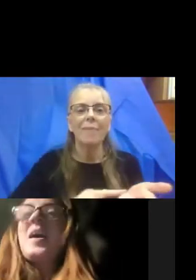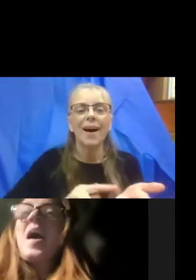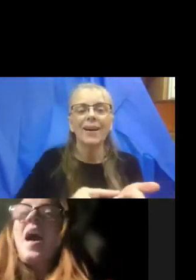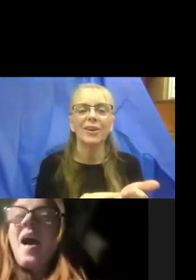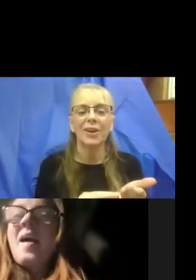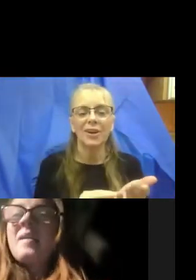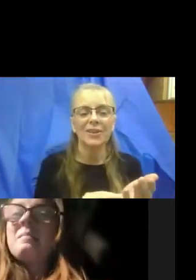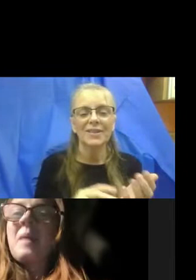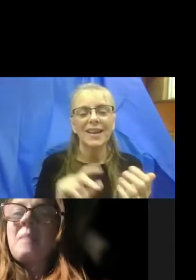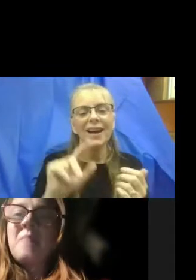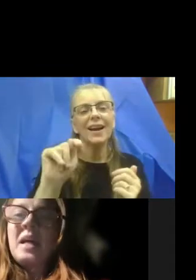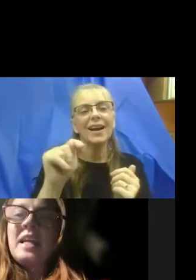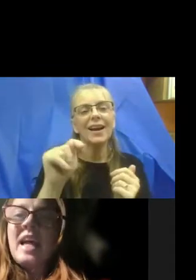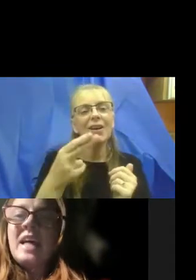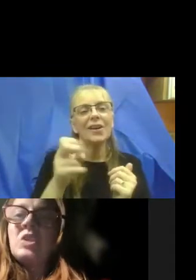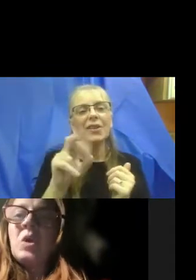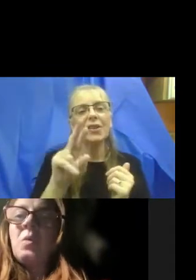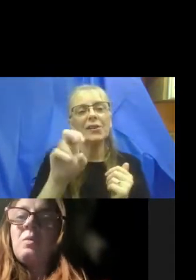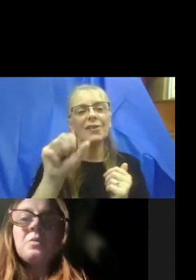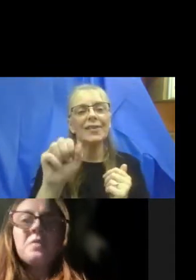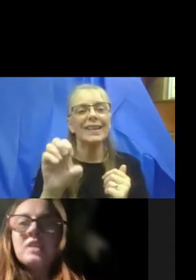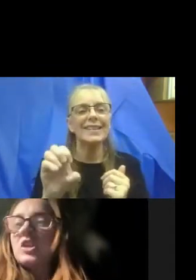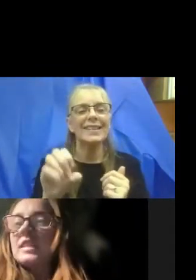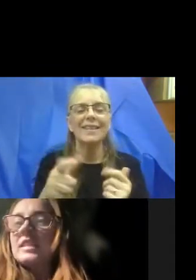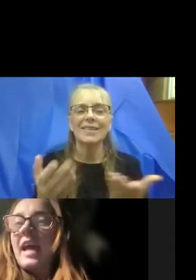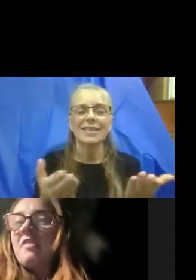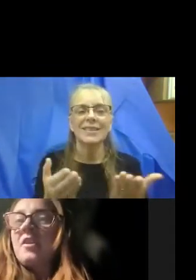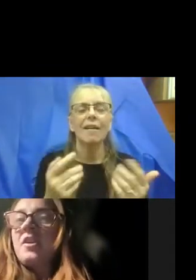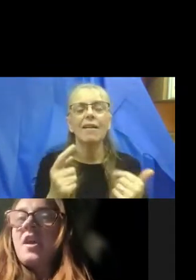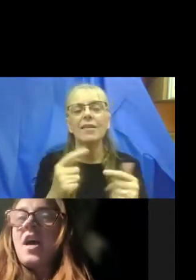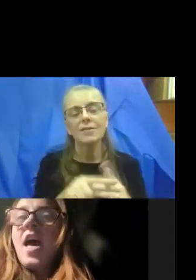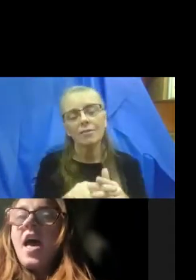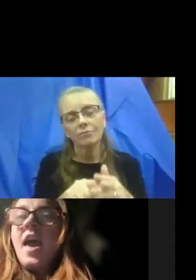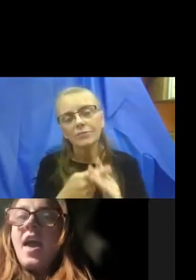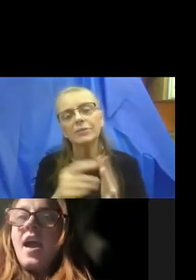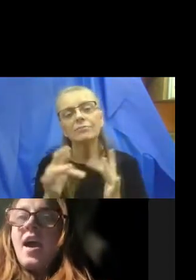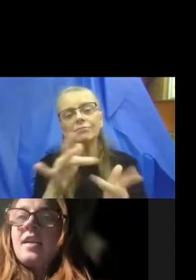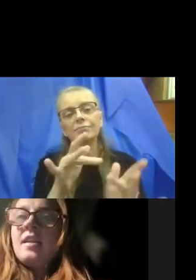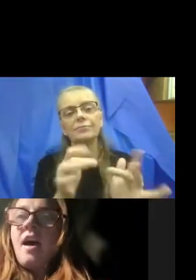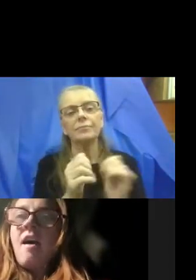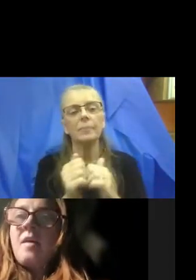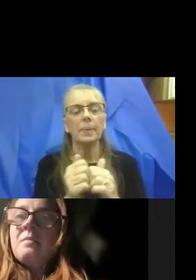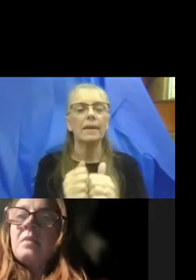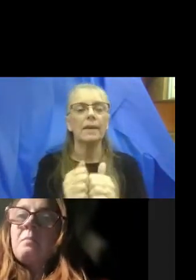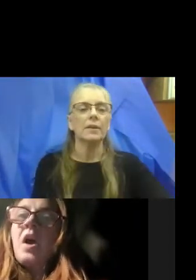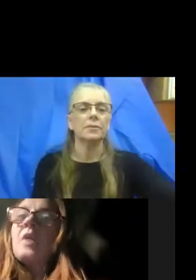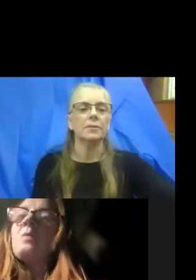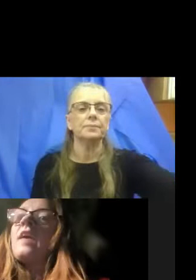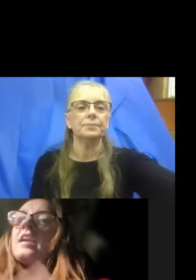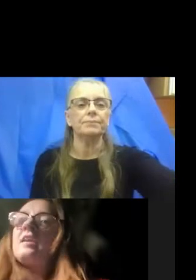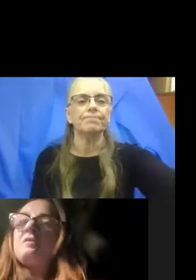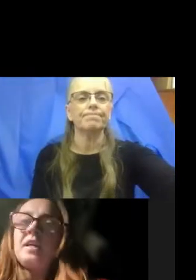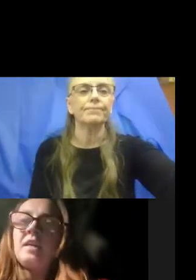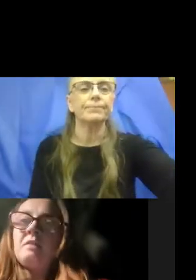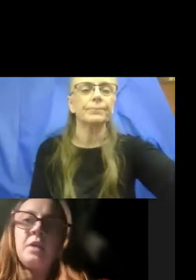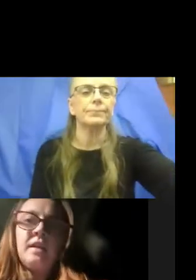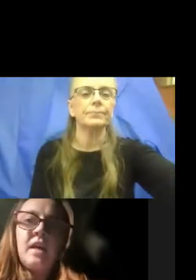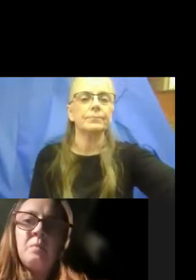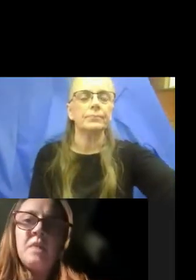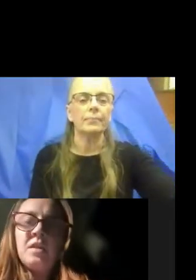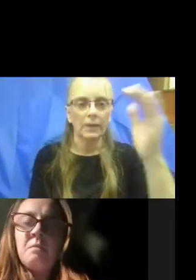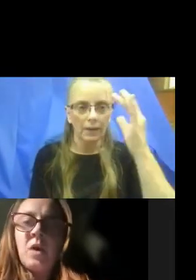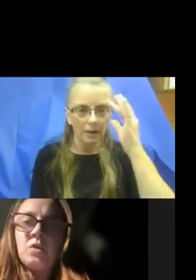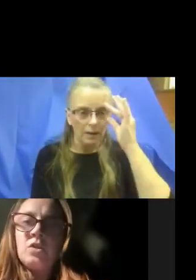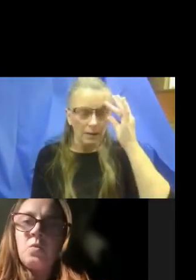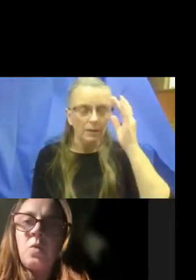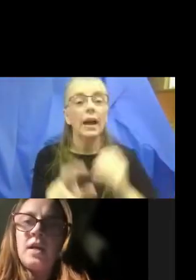you. But yeah, so we went through that journey together. And the part where NFP really helped